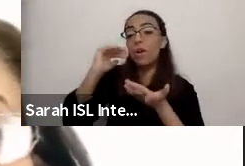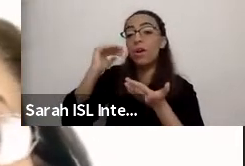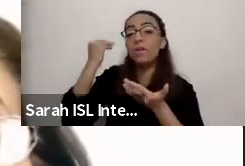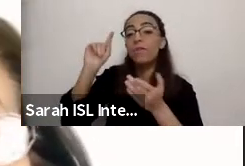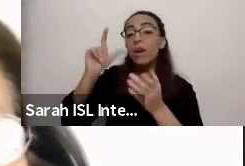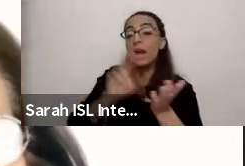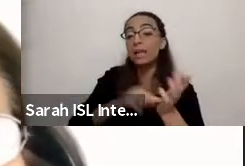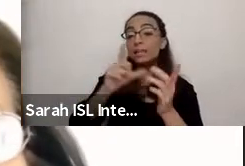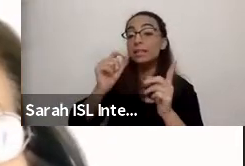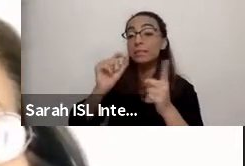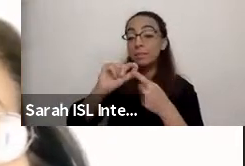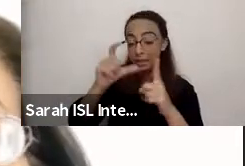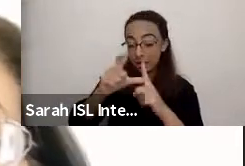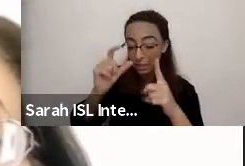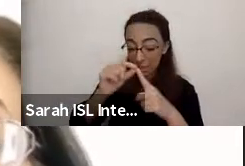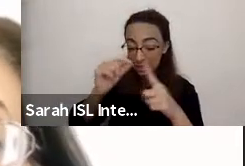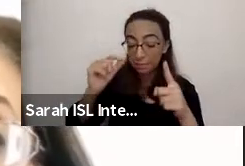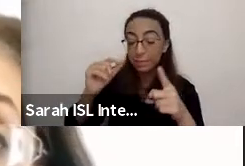recognized by the